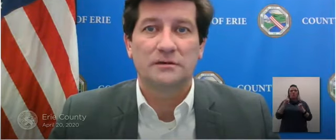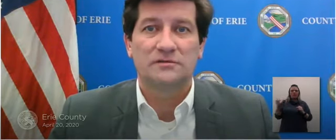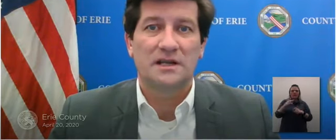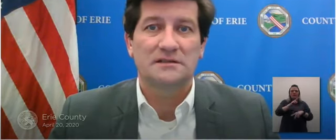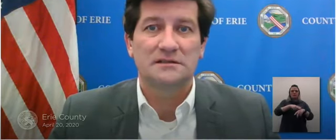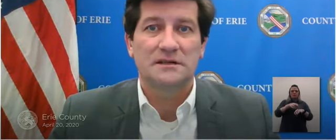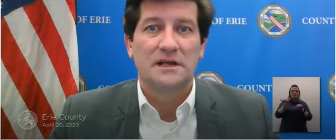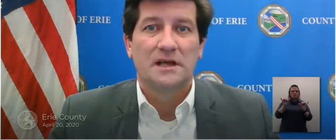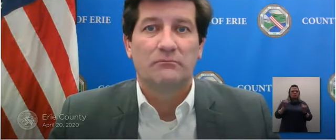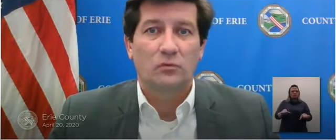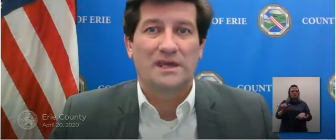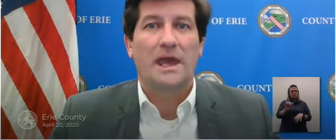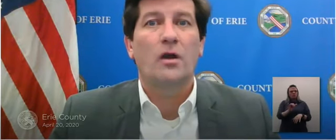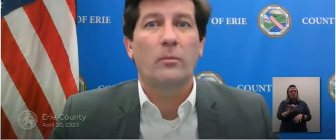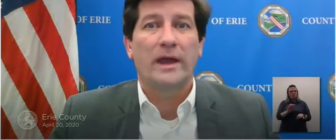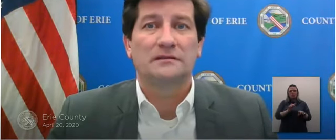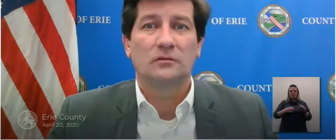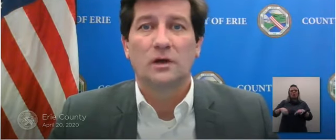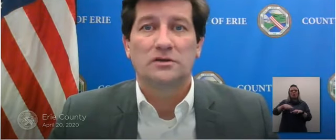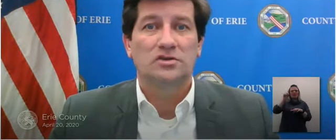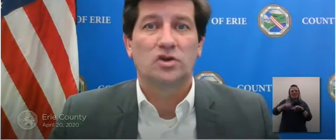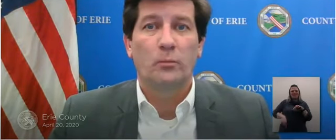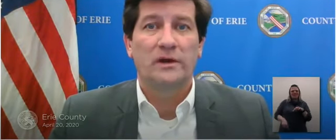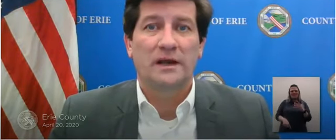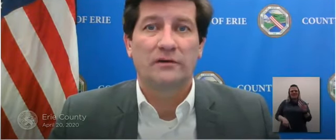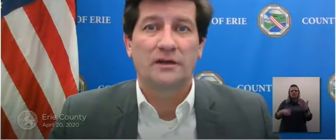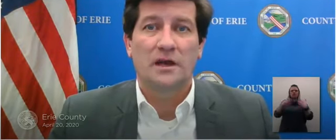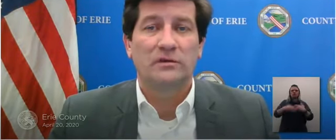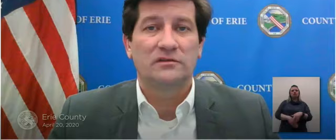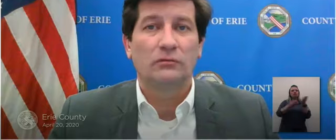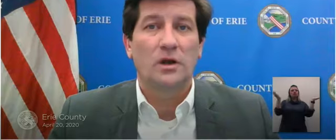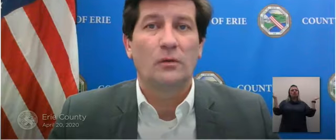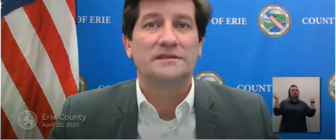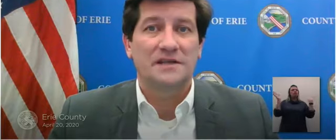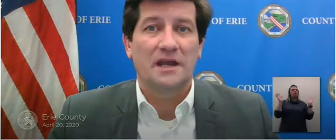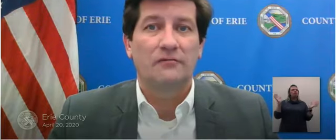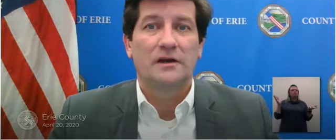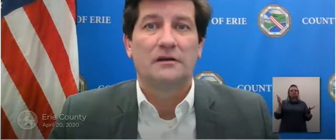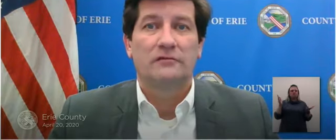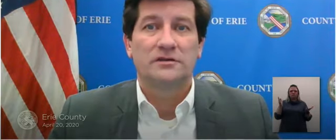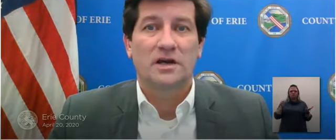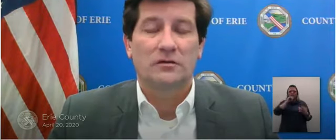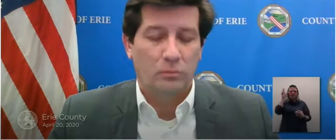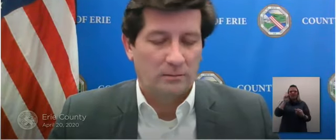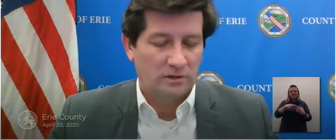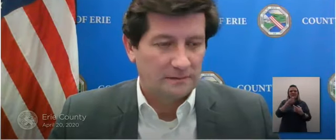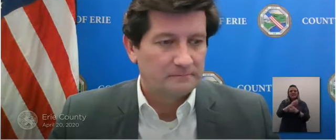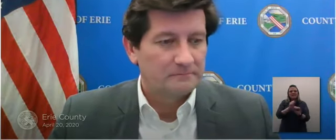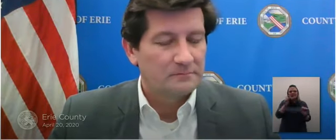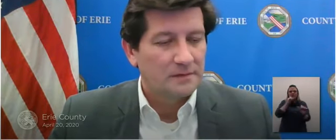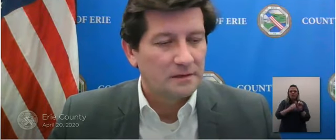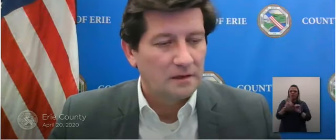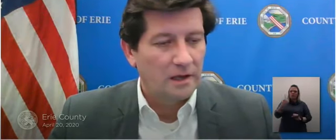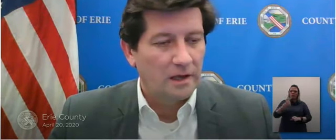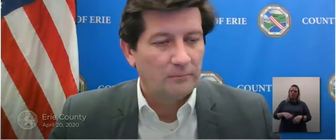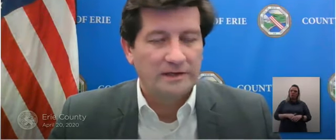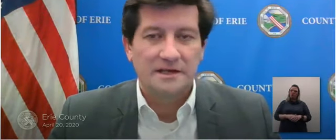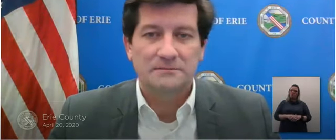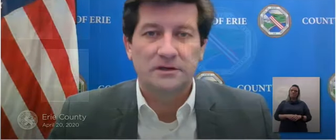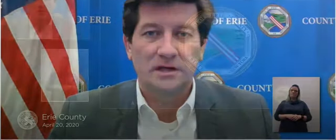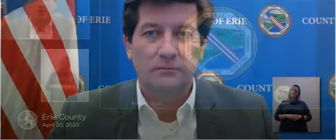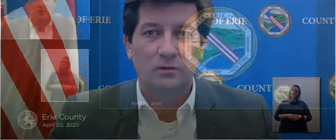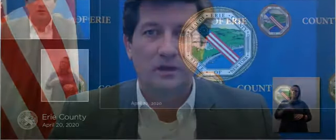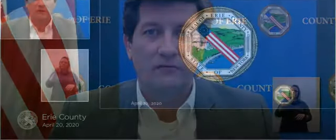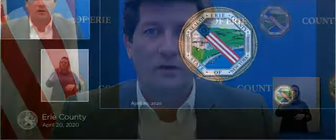normal circumstances. But we can't go back to just opening everything up until we know it's safe for the general public.